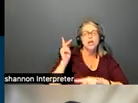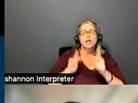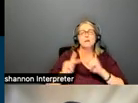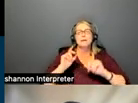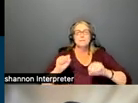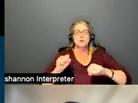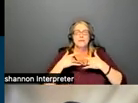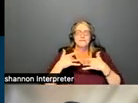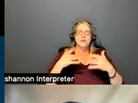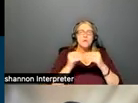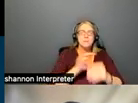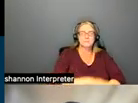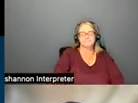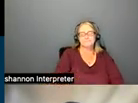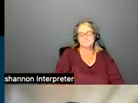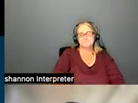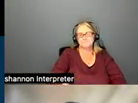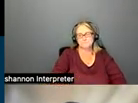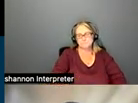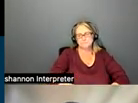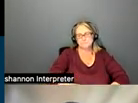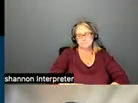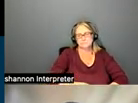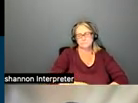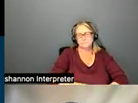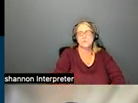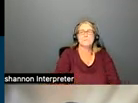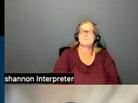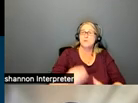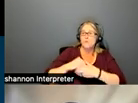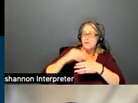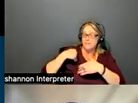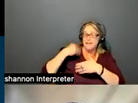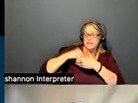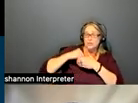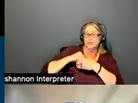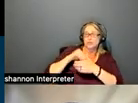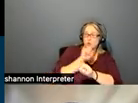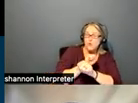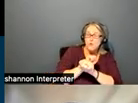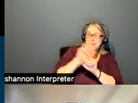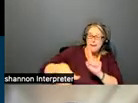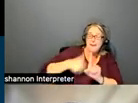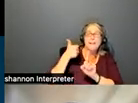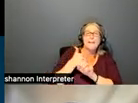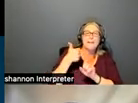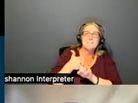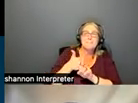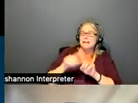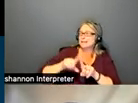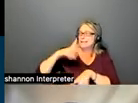more included. And that internal work is going to impact, again, the way that we're doing the external